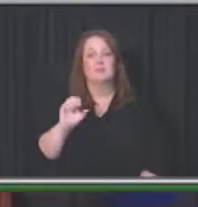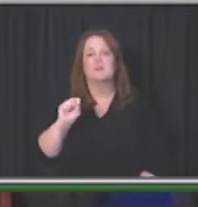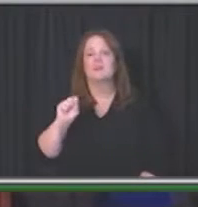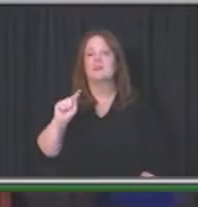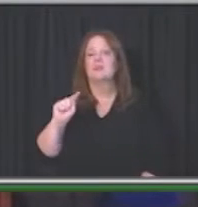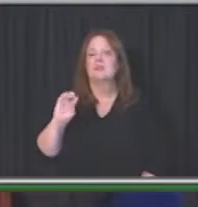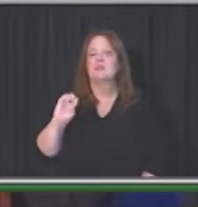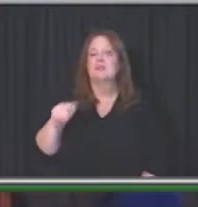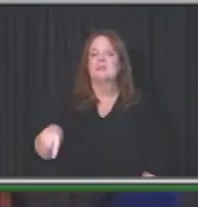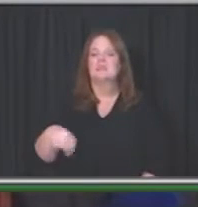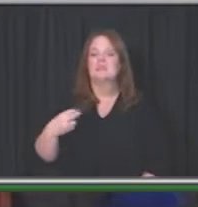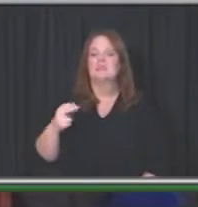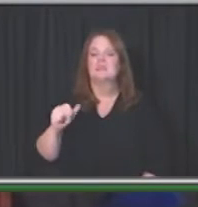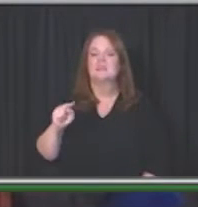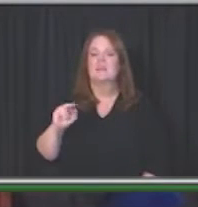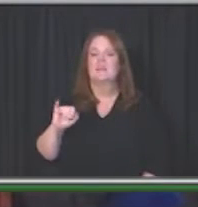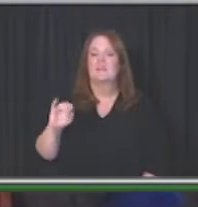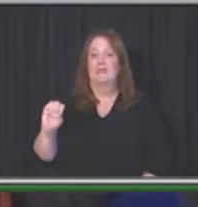Kramer.